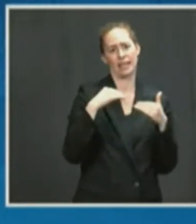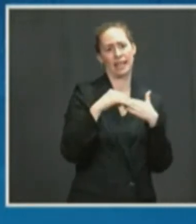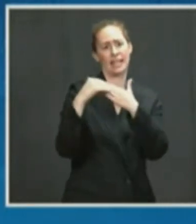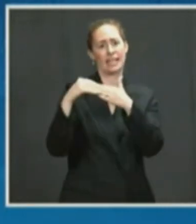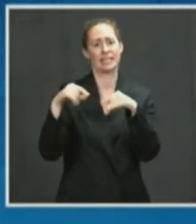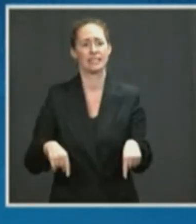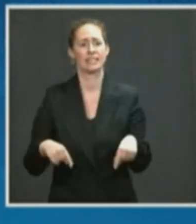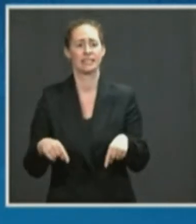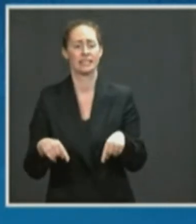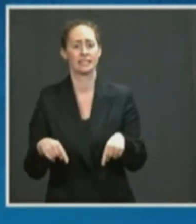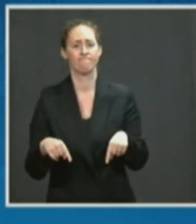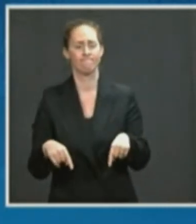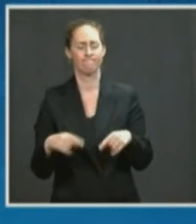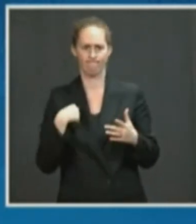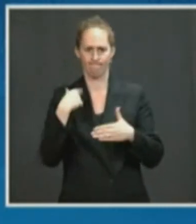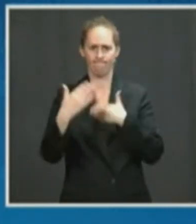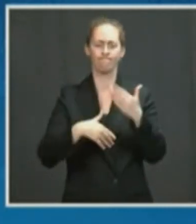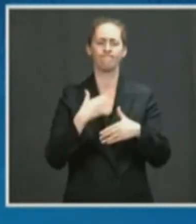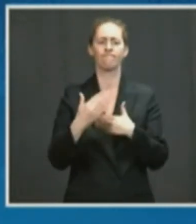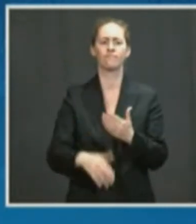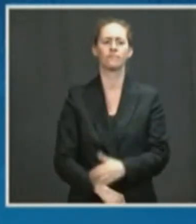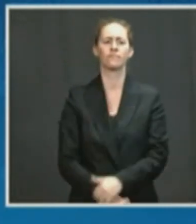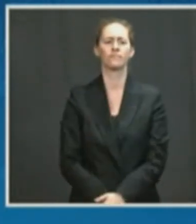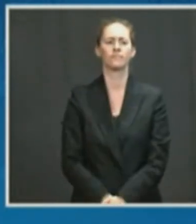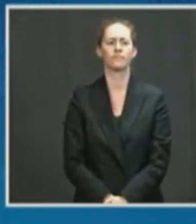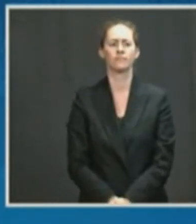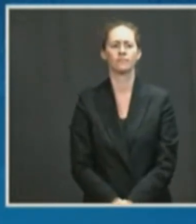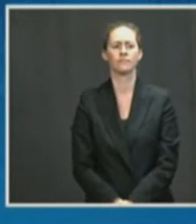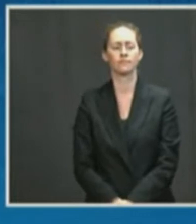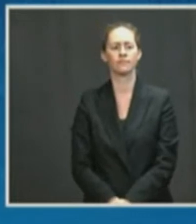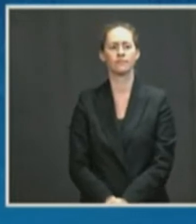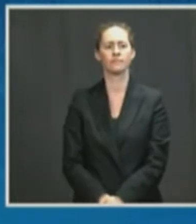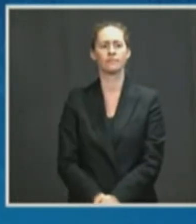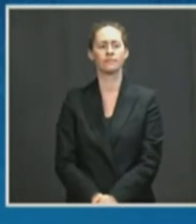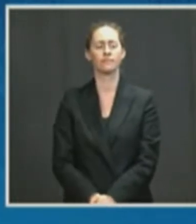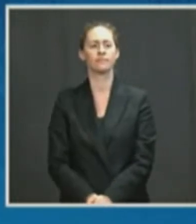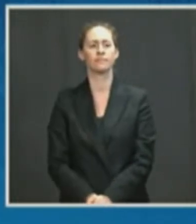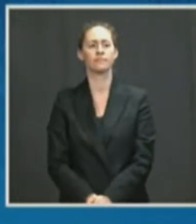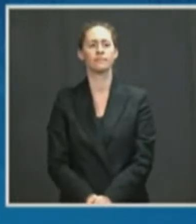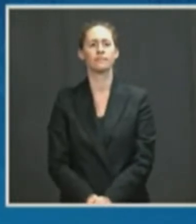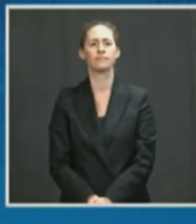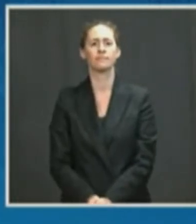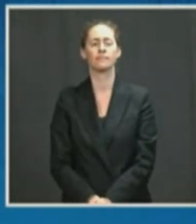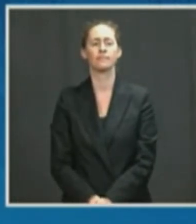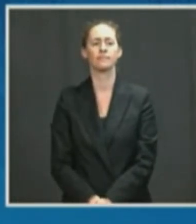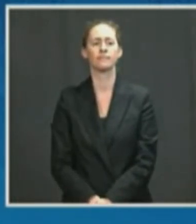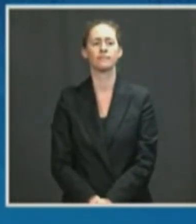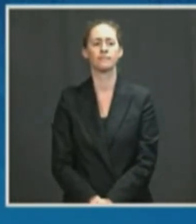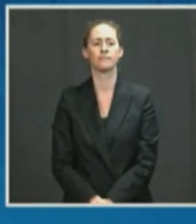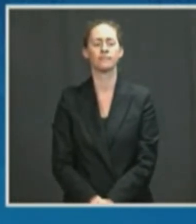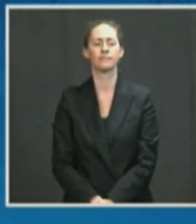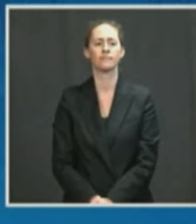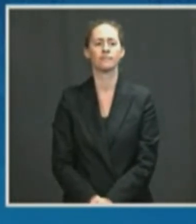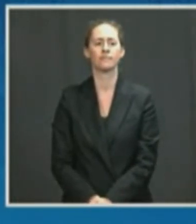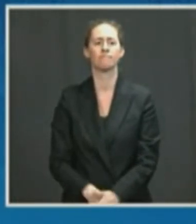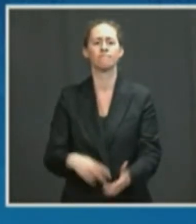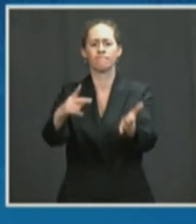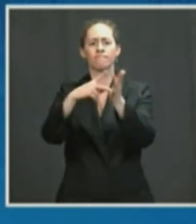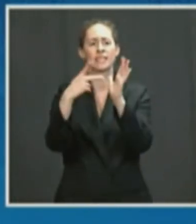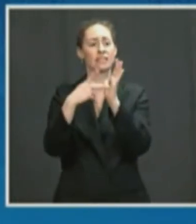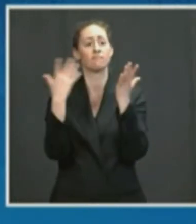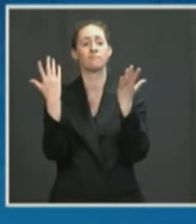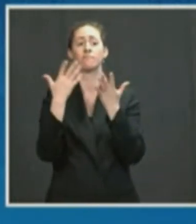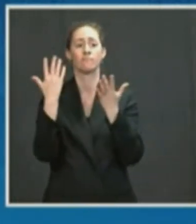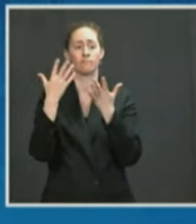are doing in furtherance then of that priority is the work of, again, creating an anti-corruption